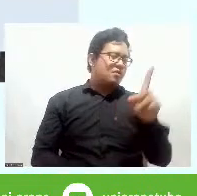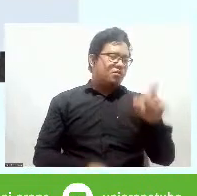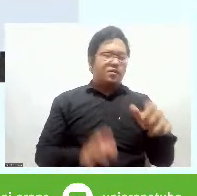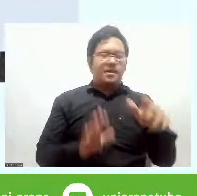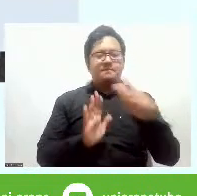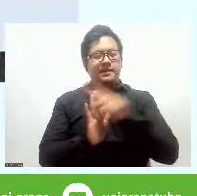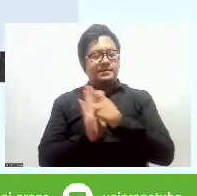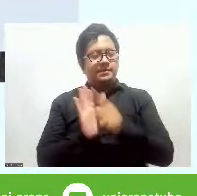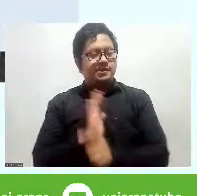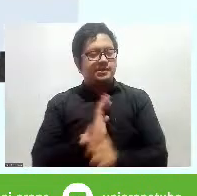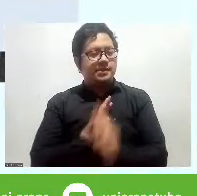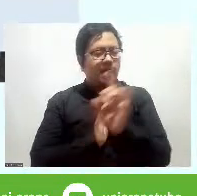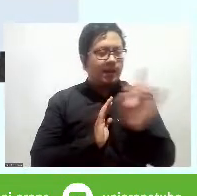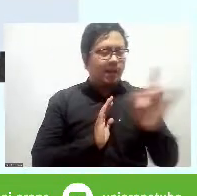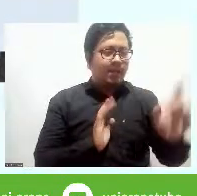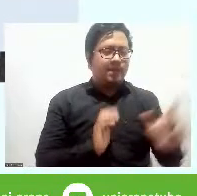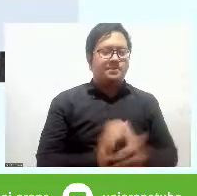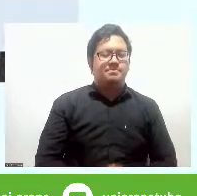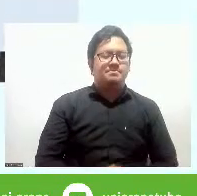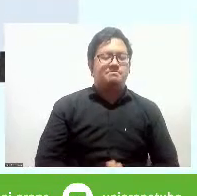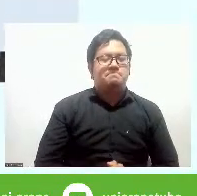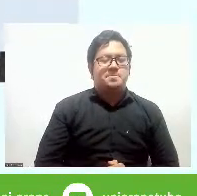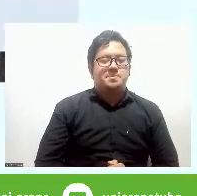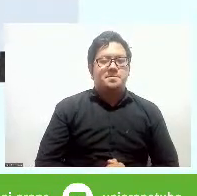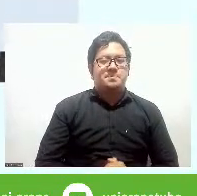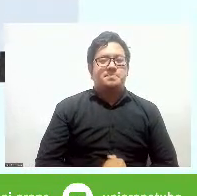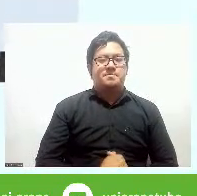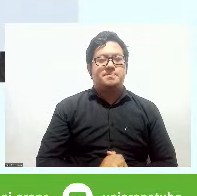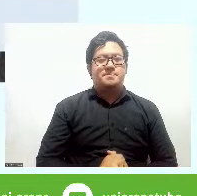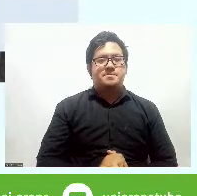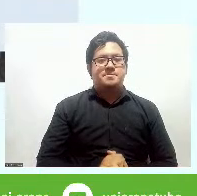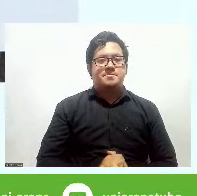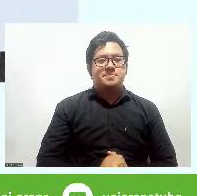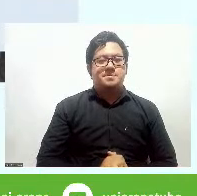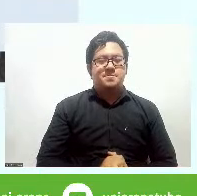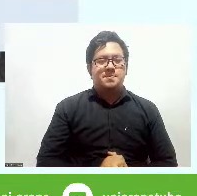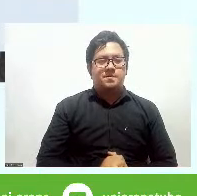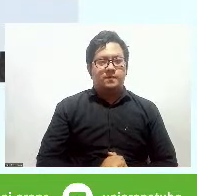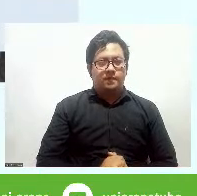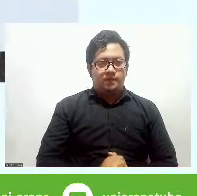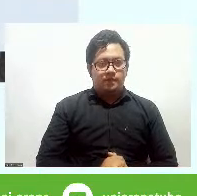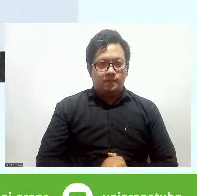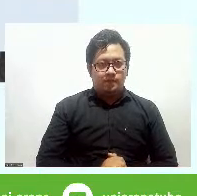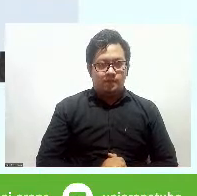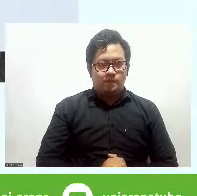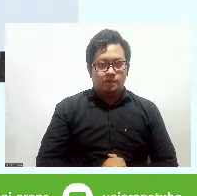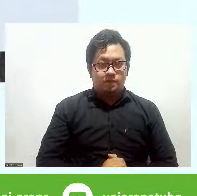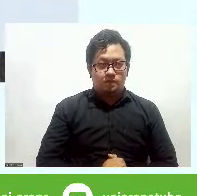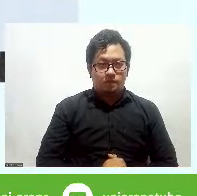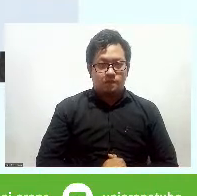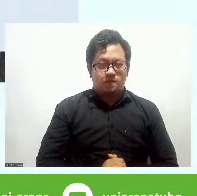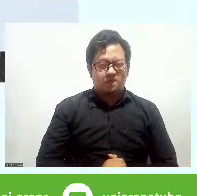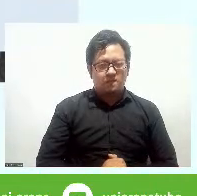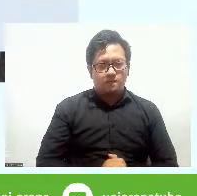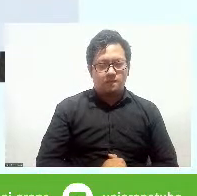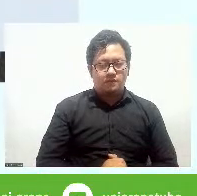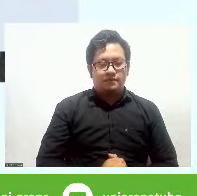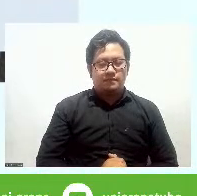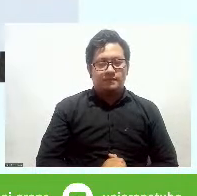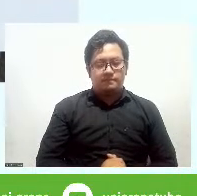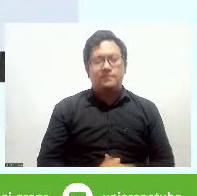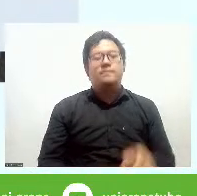plastik tapi get everything with two times and without touching